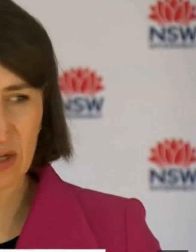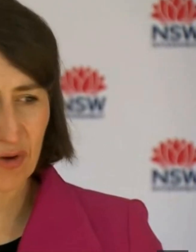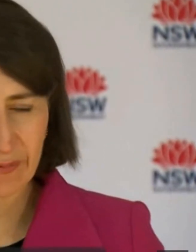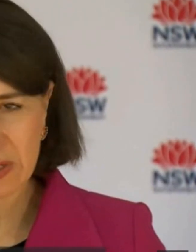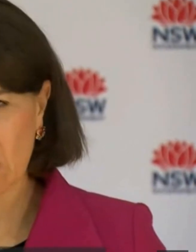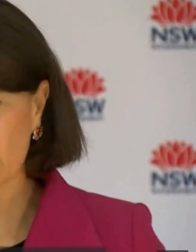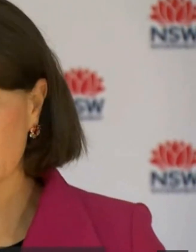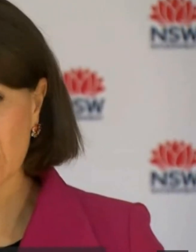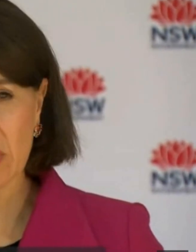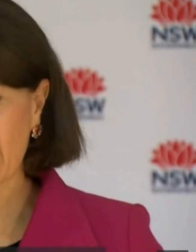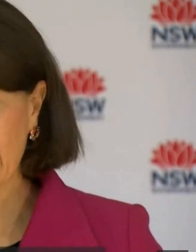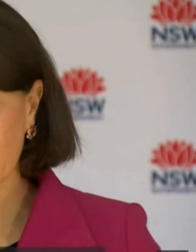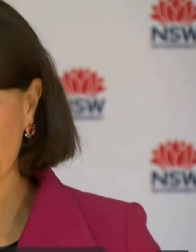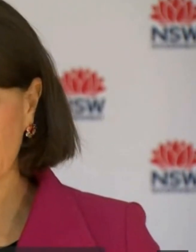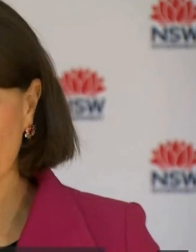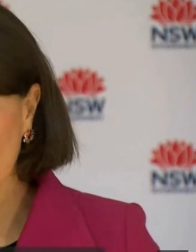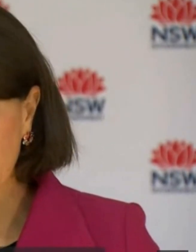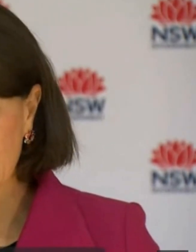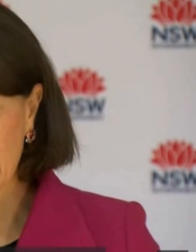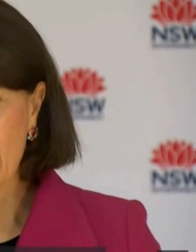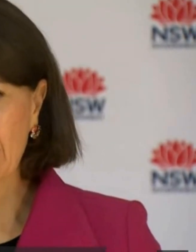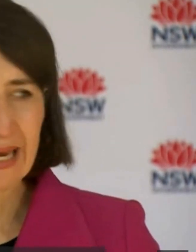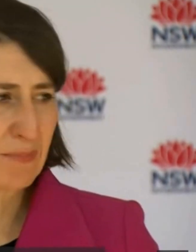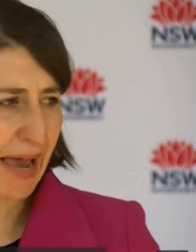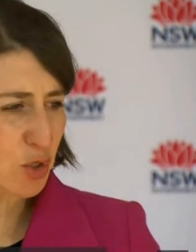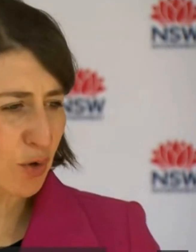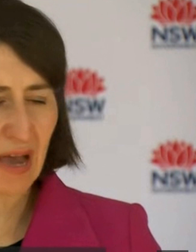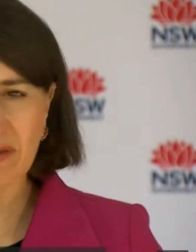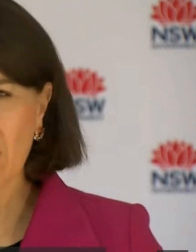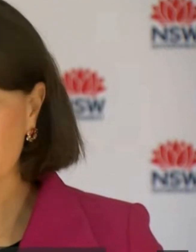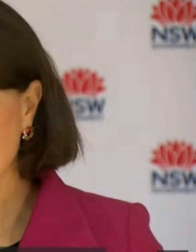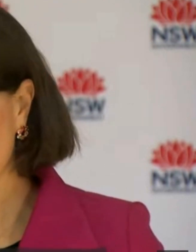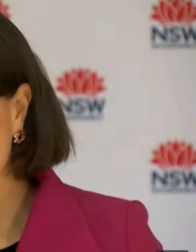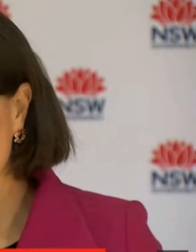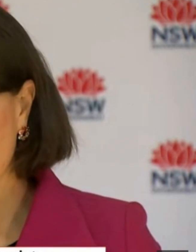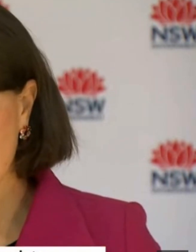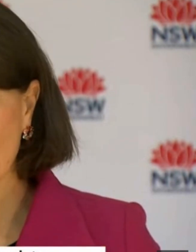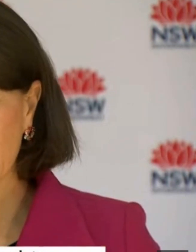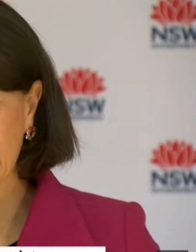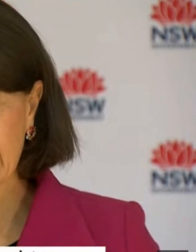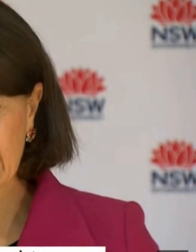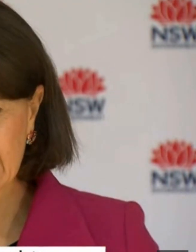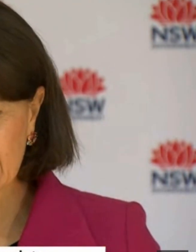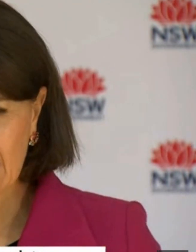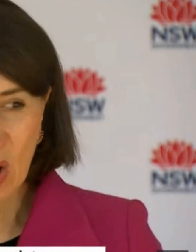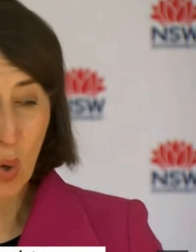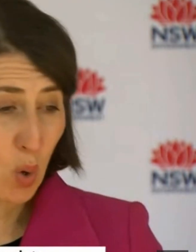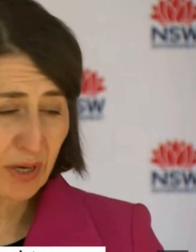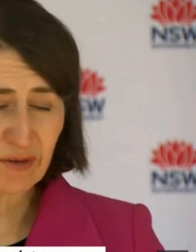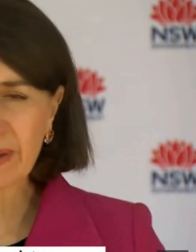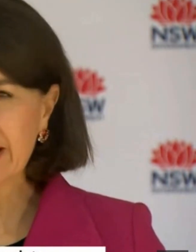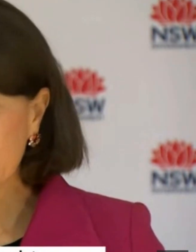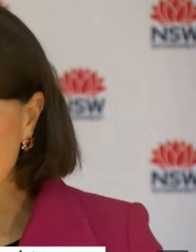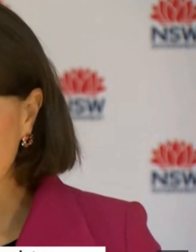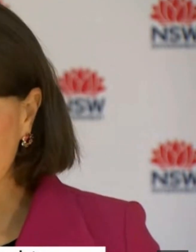p.m, which is a great result. And I just want to thank everybody for that. Please make sure if you have the mildest of symptoms, you come forward and get tested.